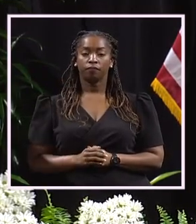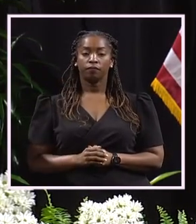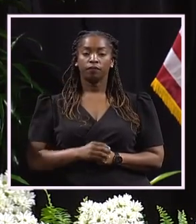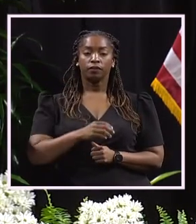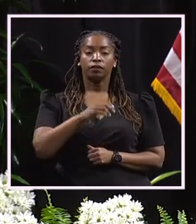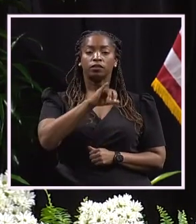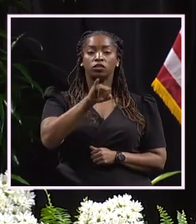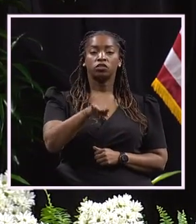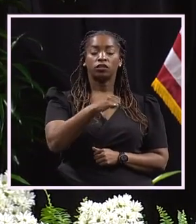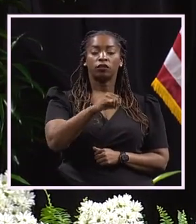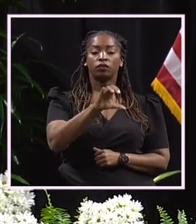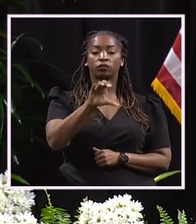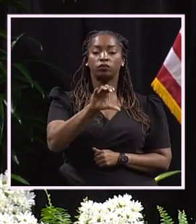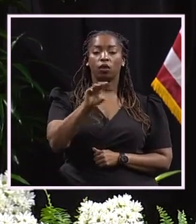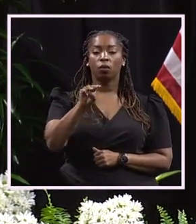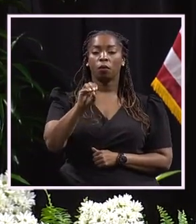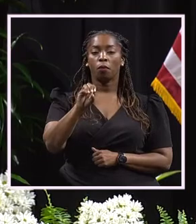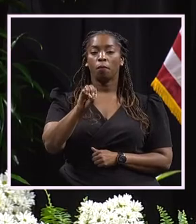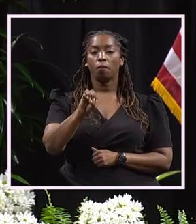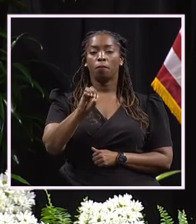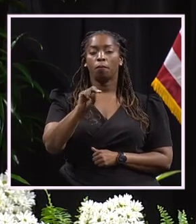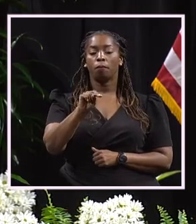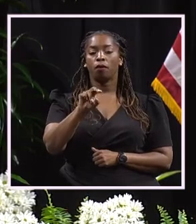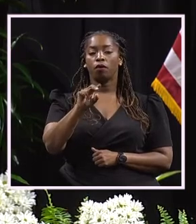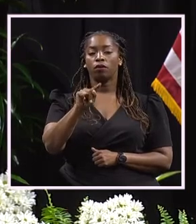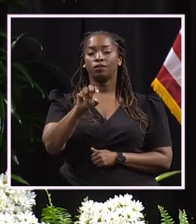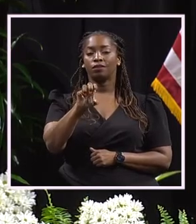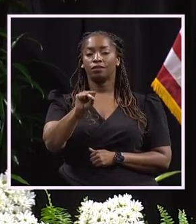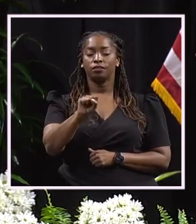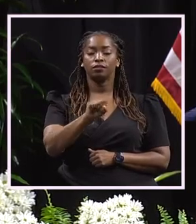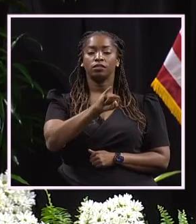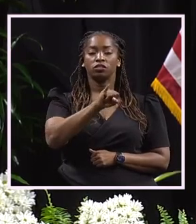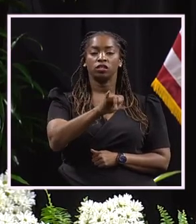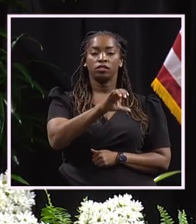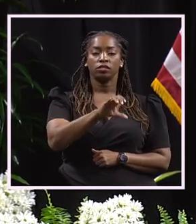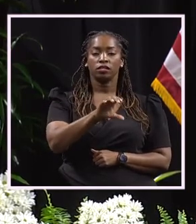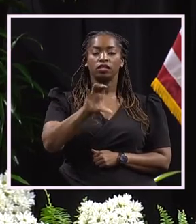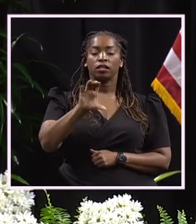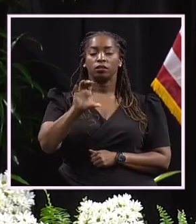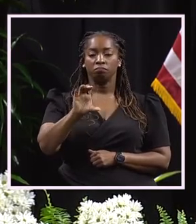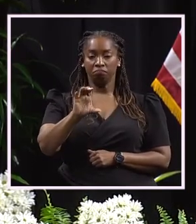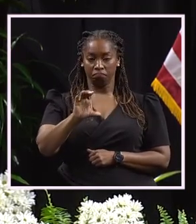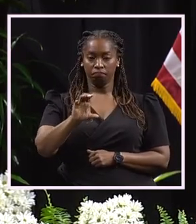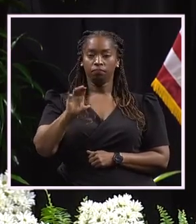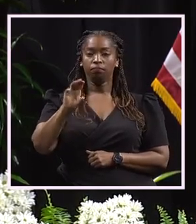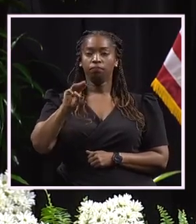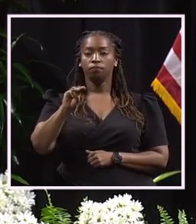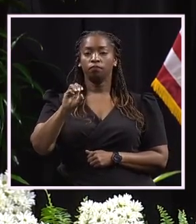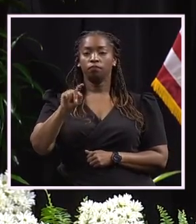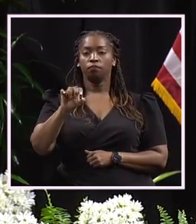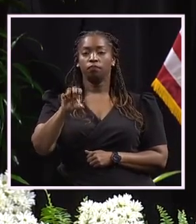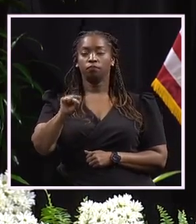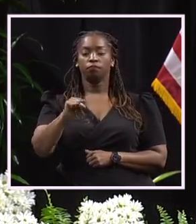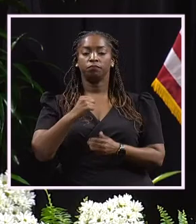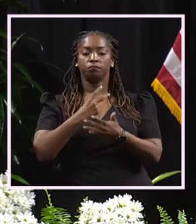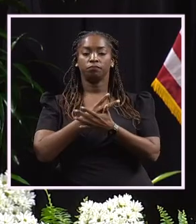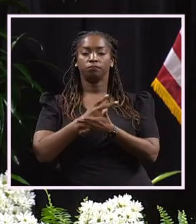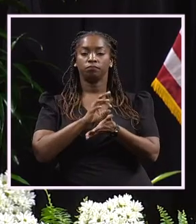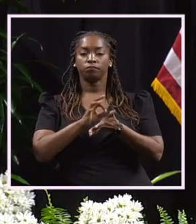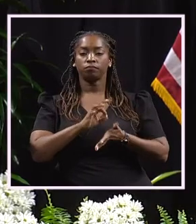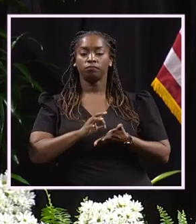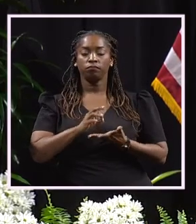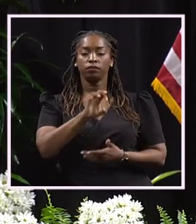Jaron Christopher Montes, JC Christopher Montes, Master of Accountancy. Emily J. Lopez.